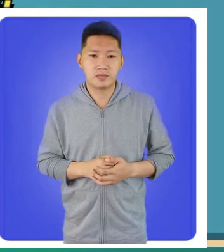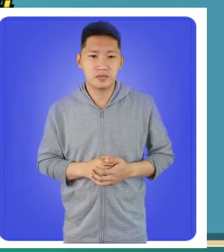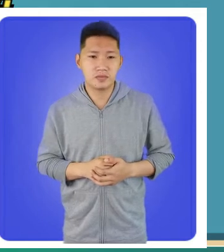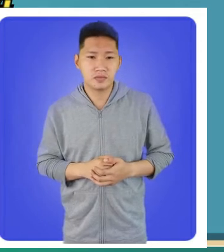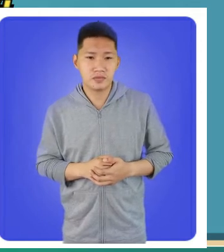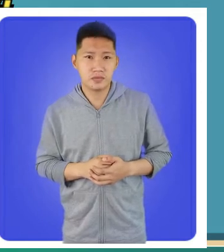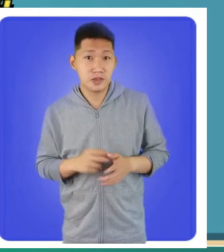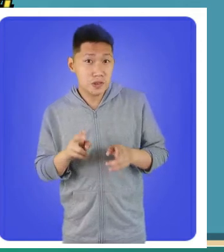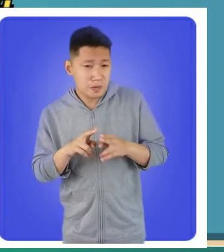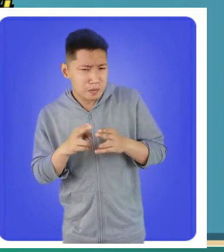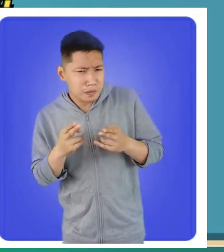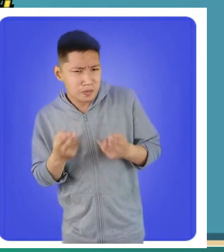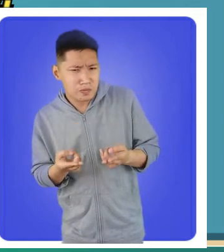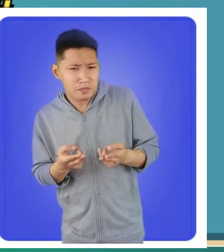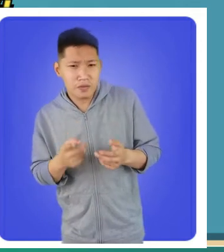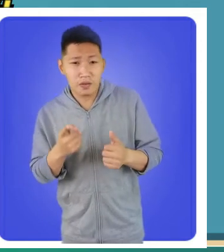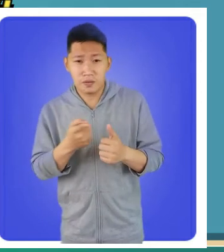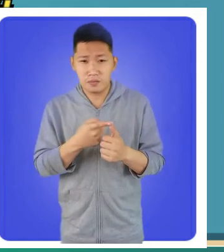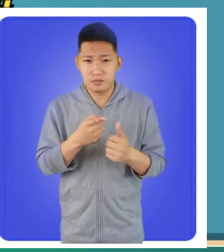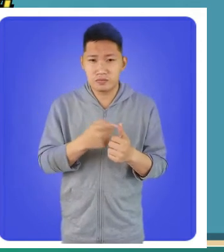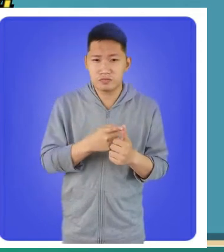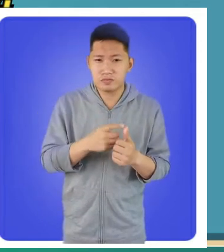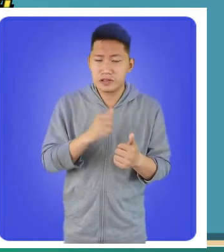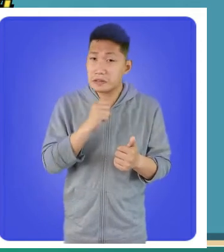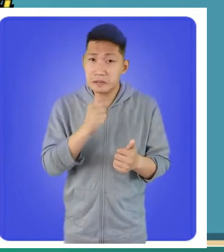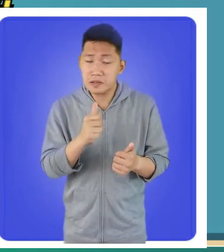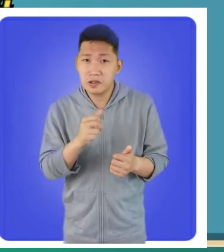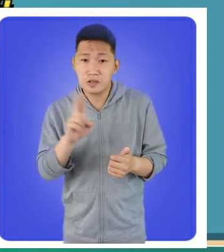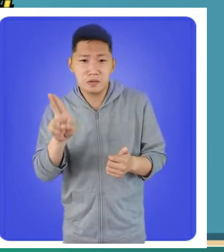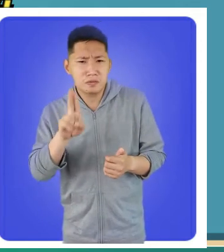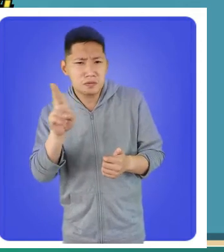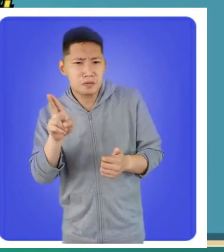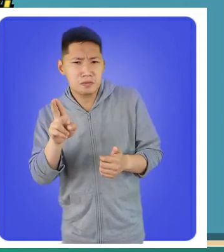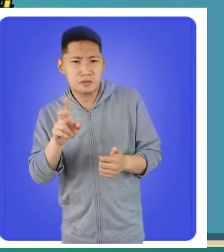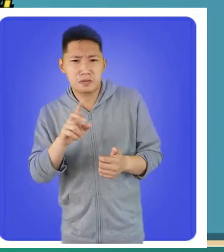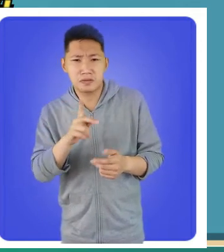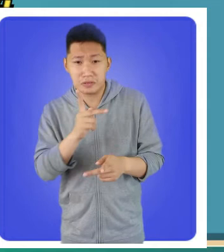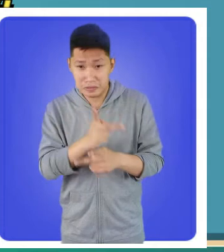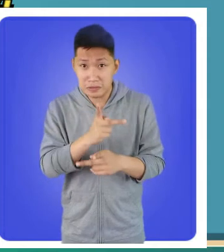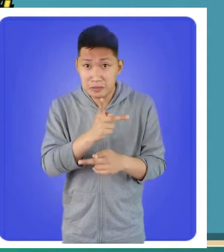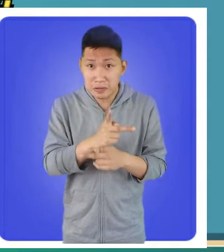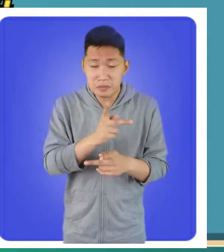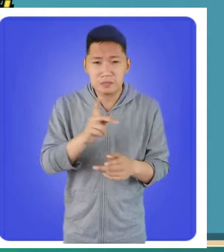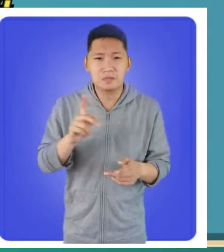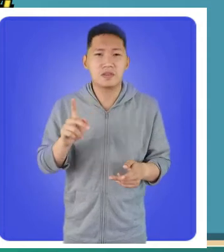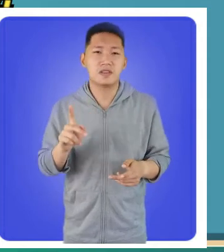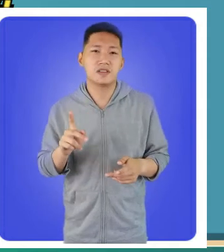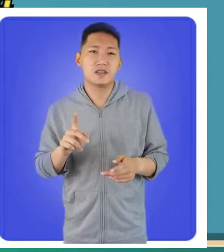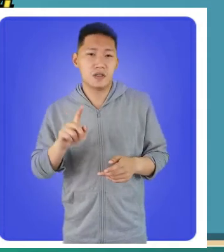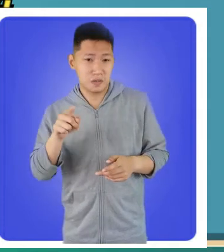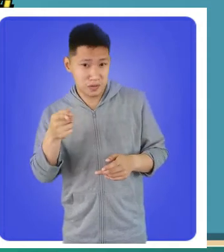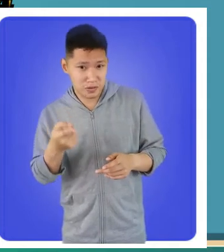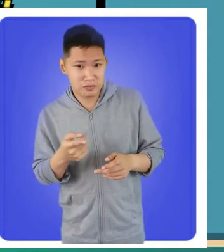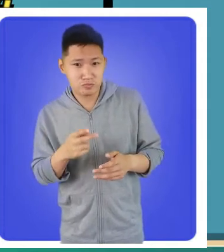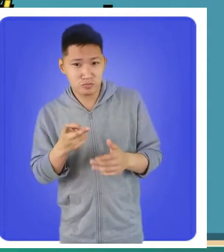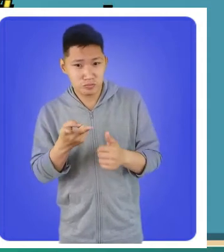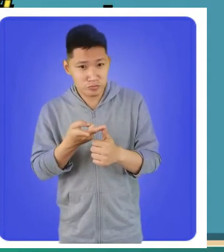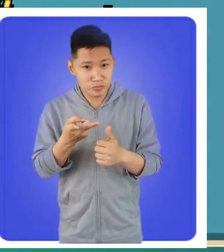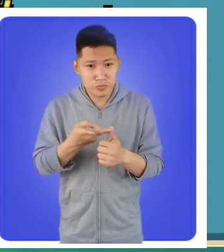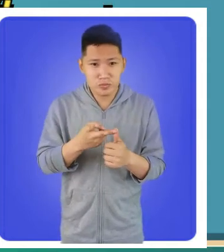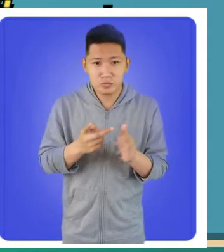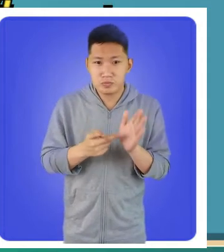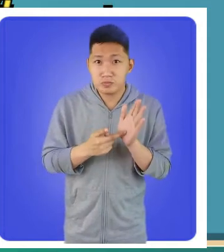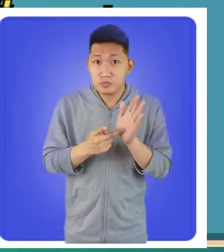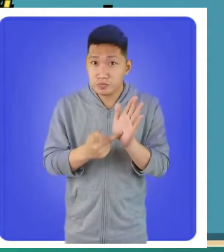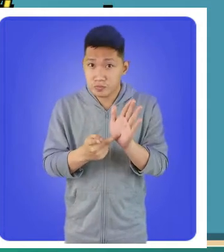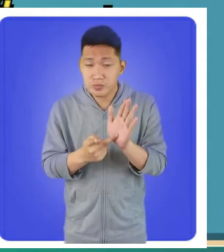Notice that the first one does not make use of proper punctuation marks, while the second one presents two